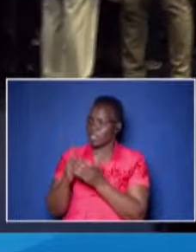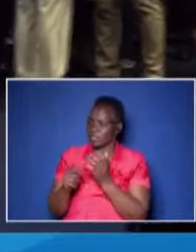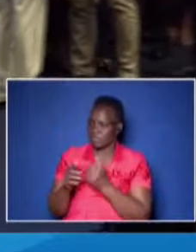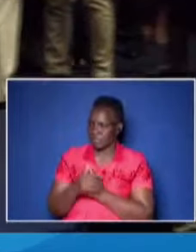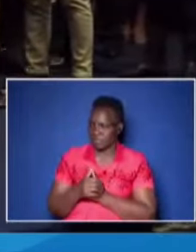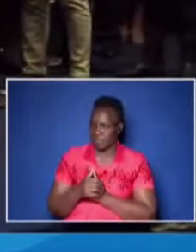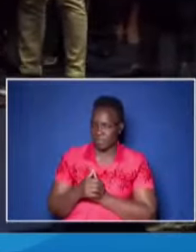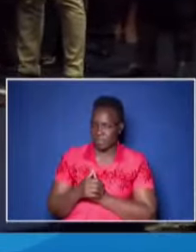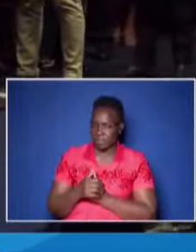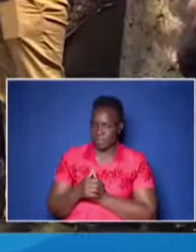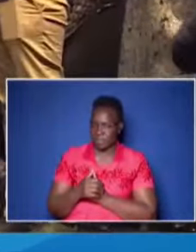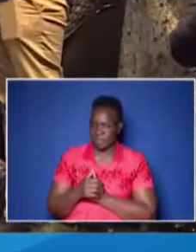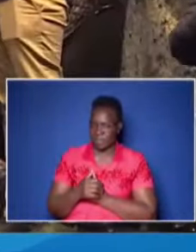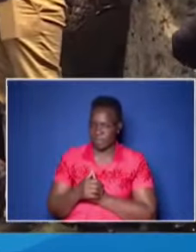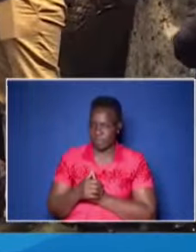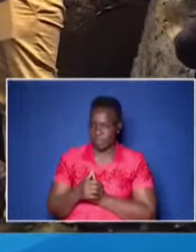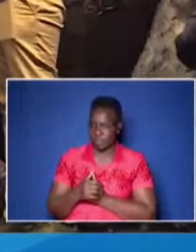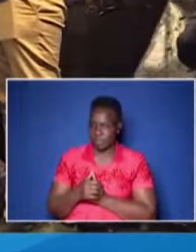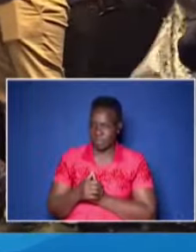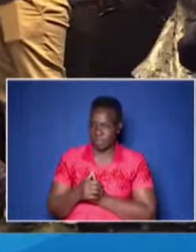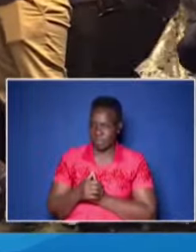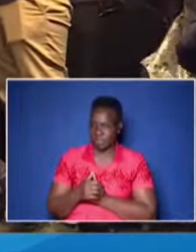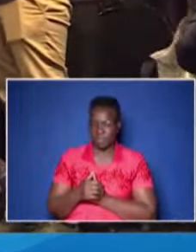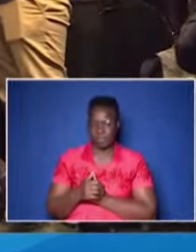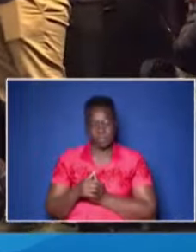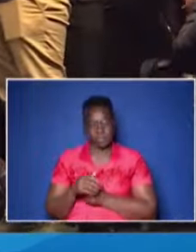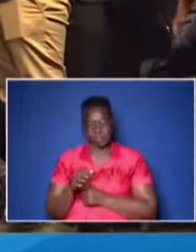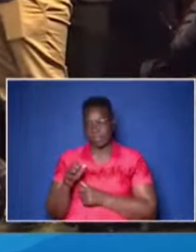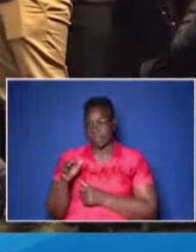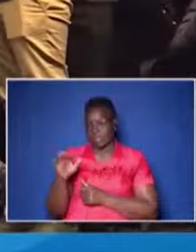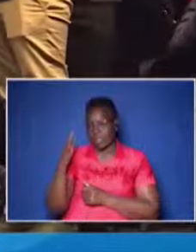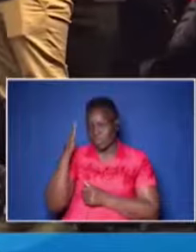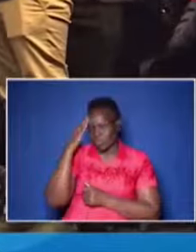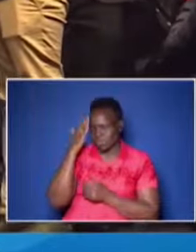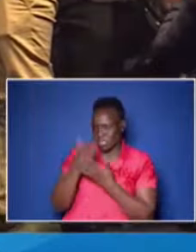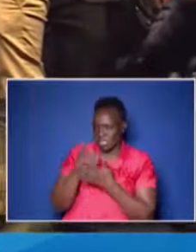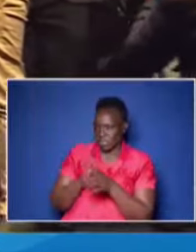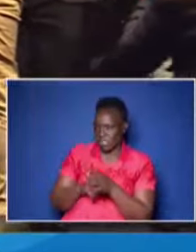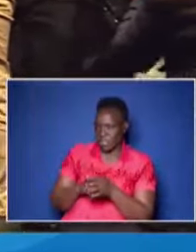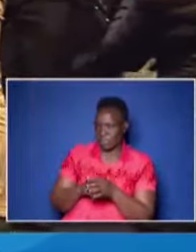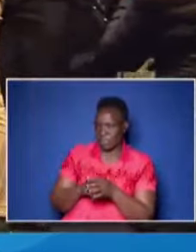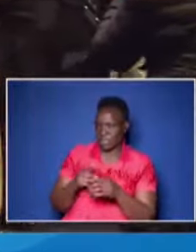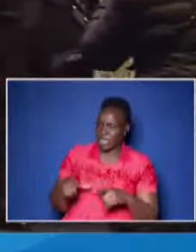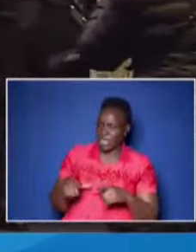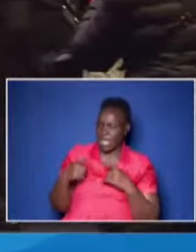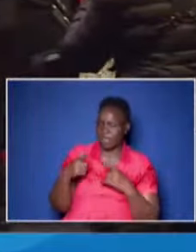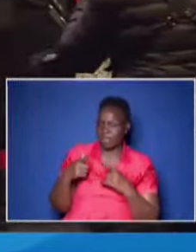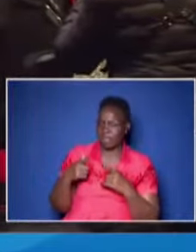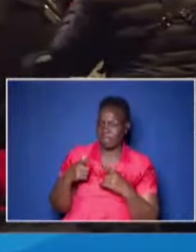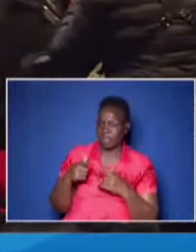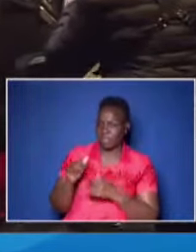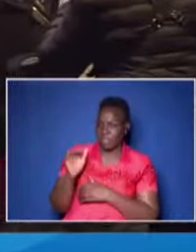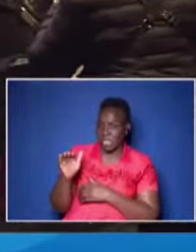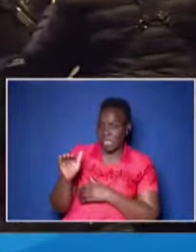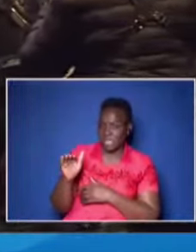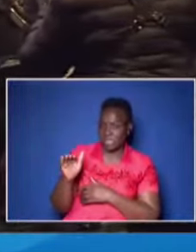you you know there are times in life when what you ask for